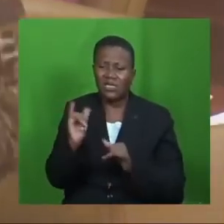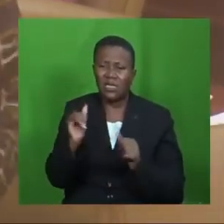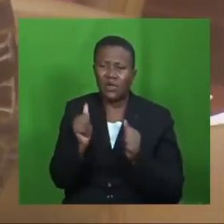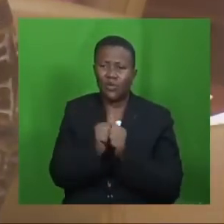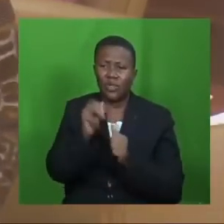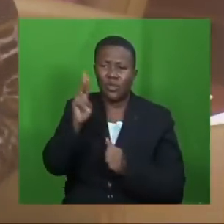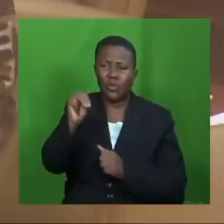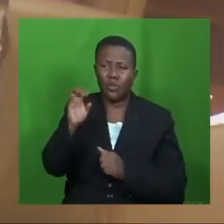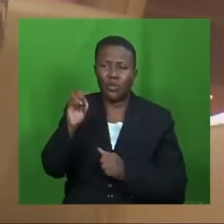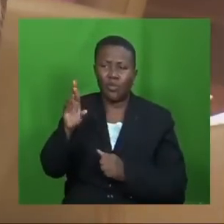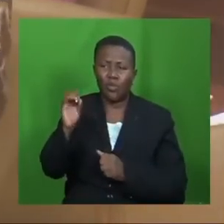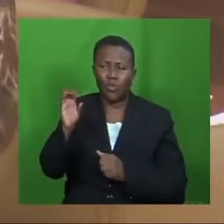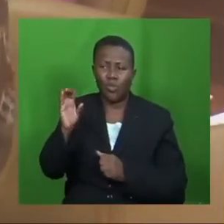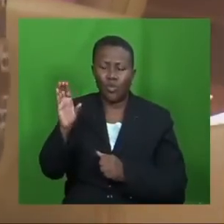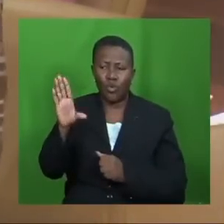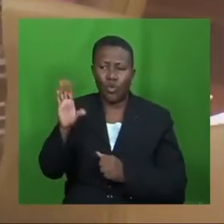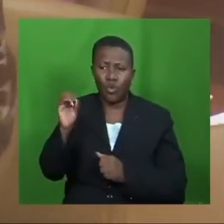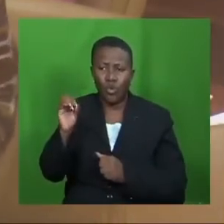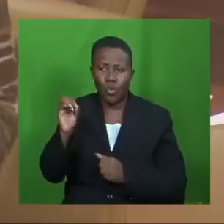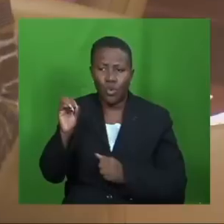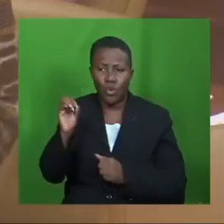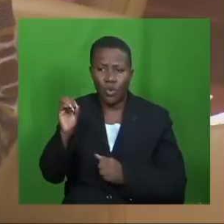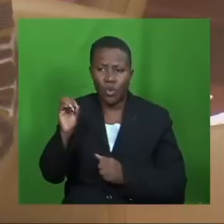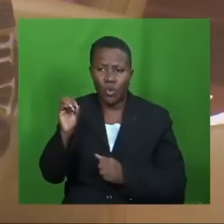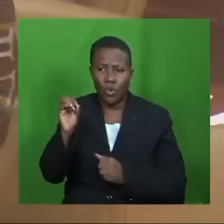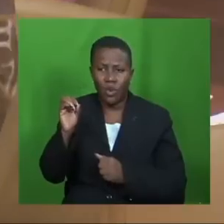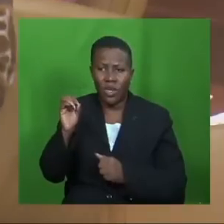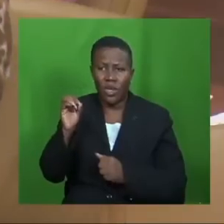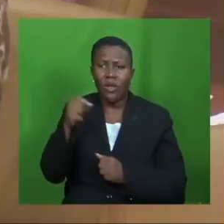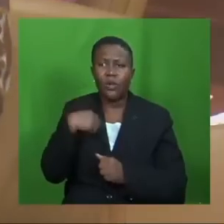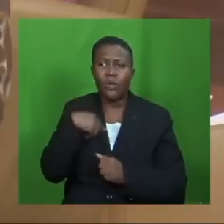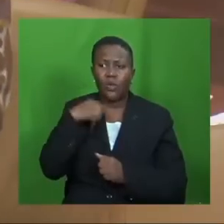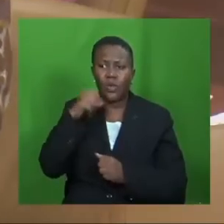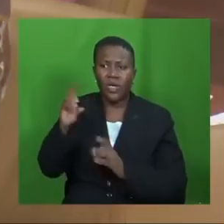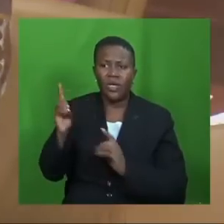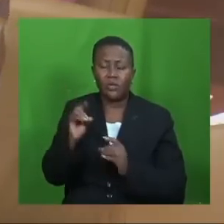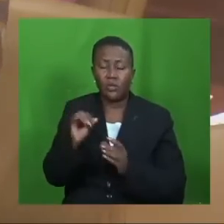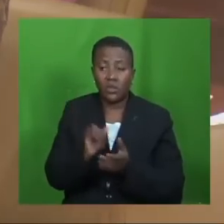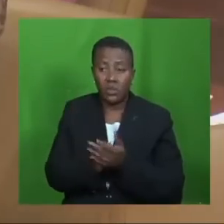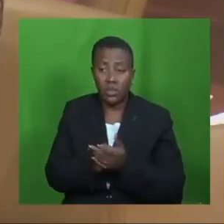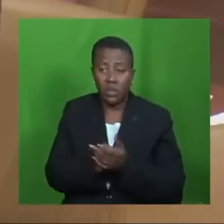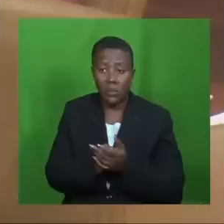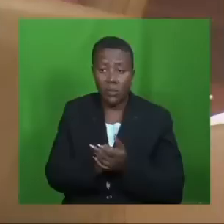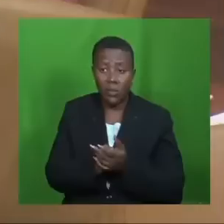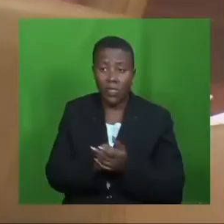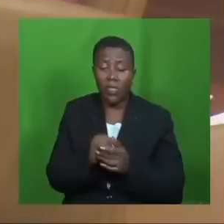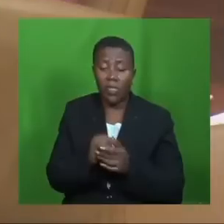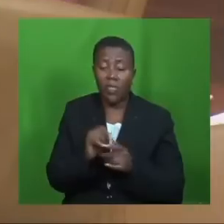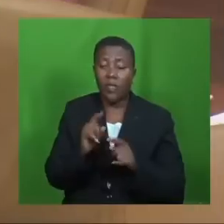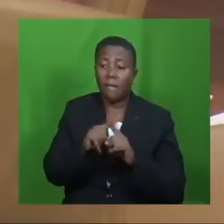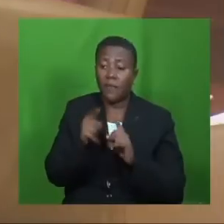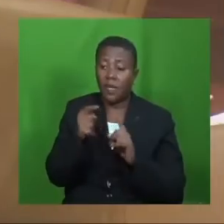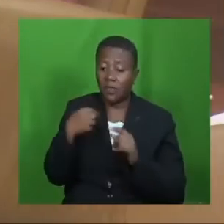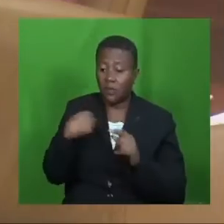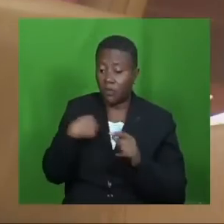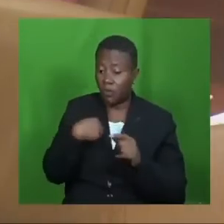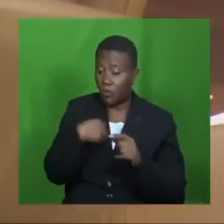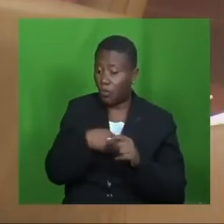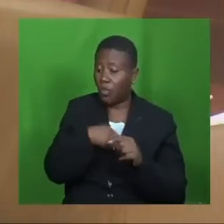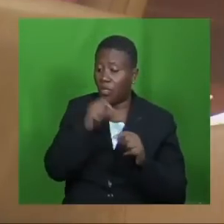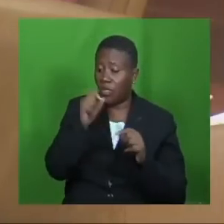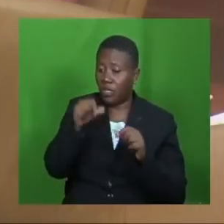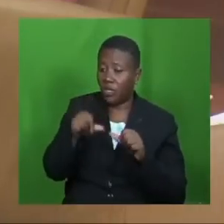this. But then the idea is good. We can continue the discussion with the